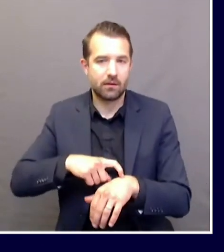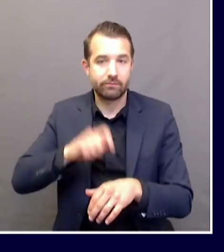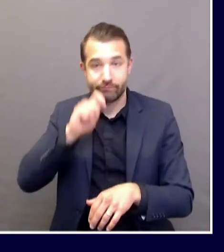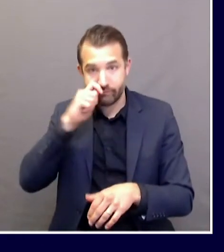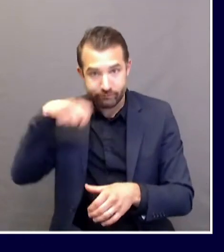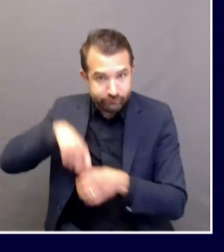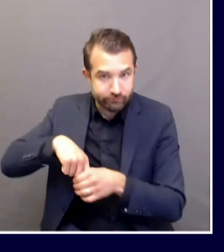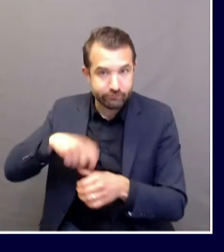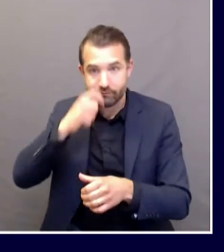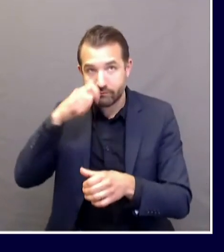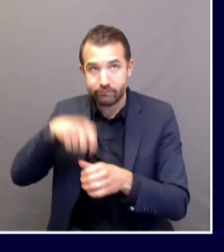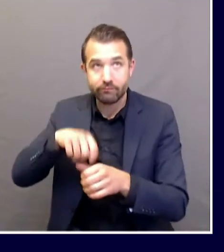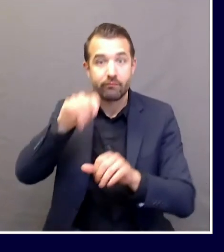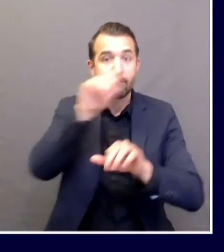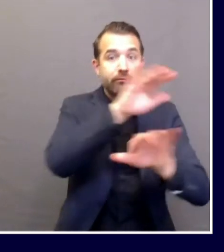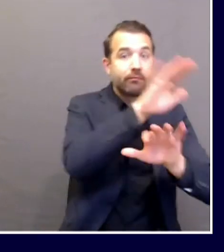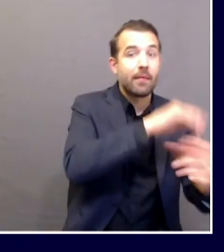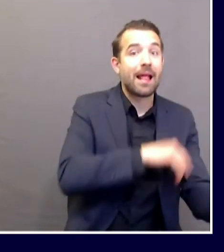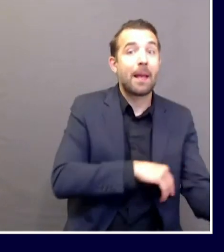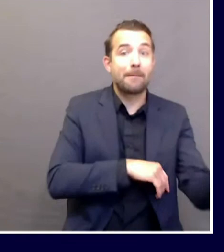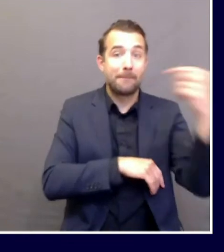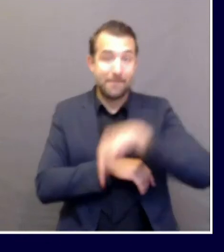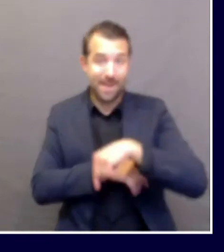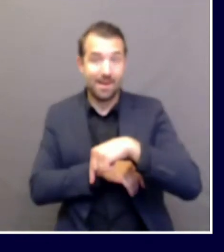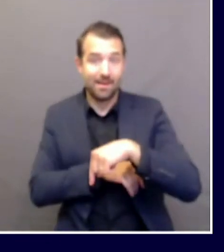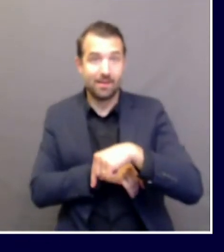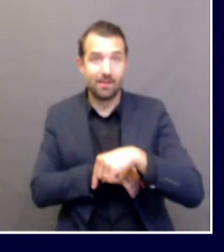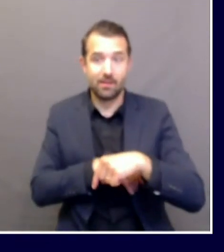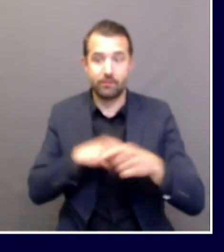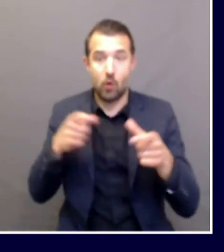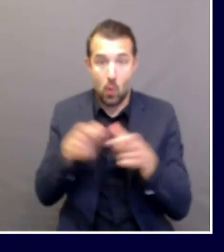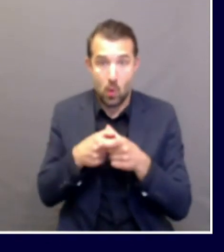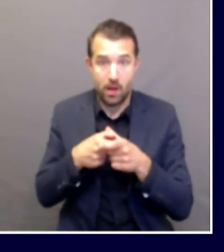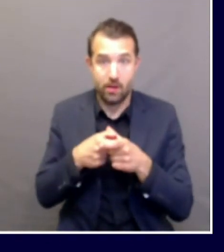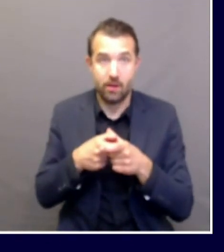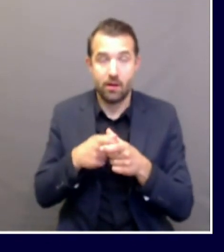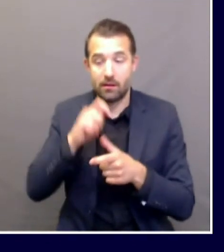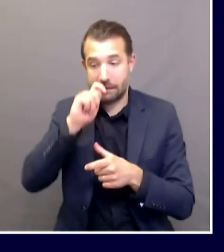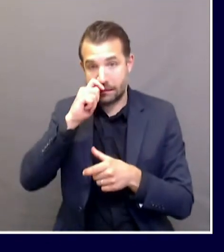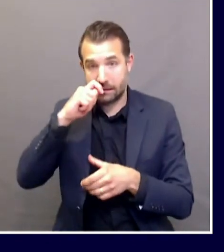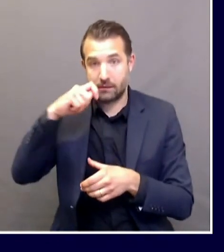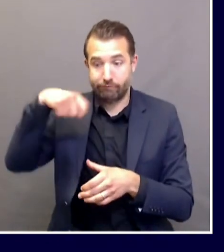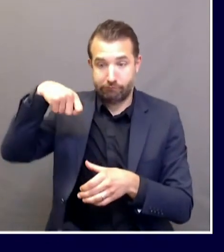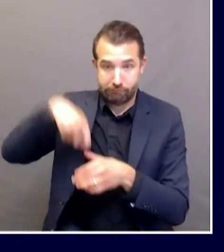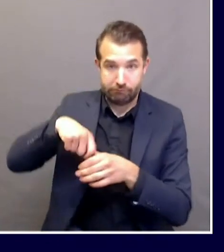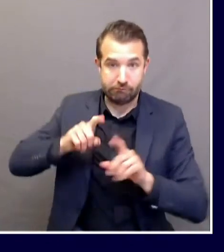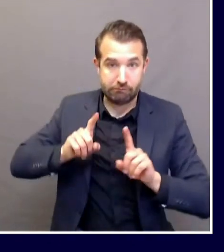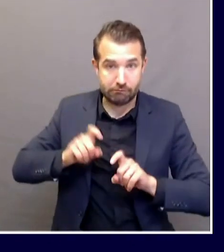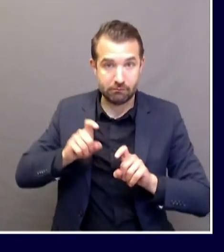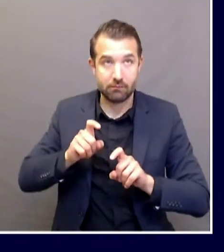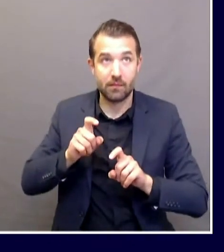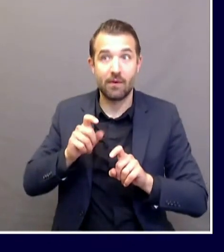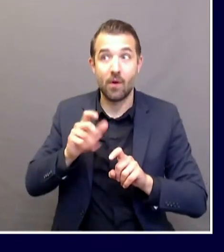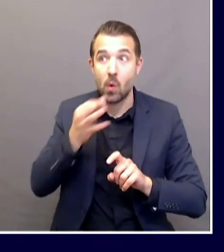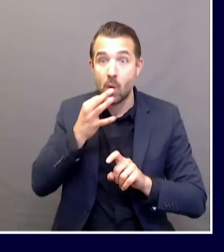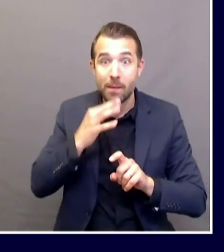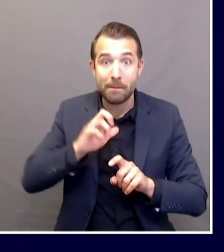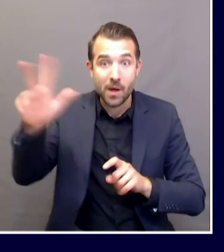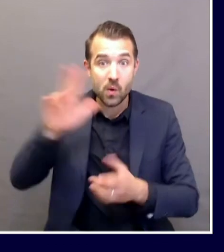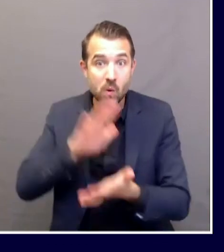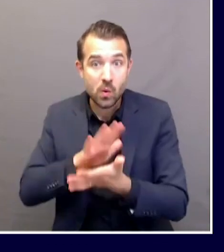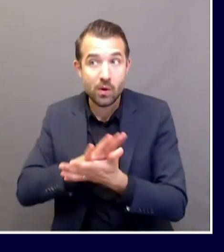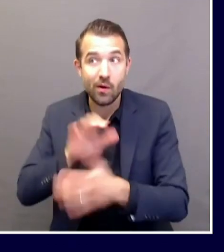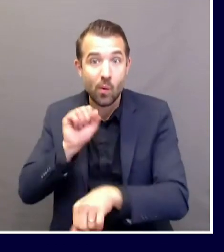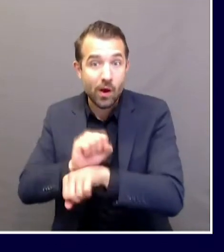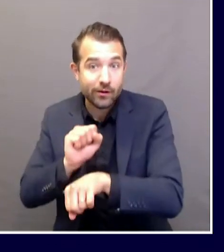before you go back to the office or before you go back to the kids go back to school. It's a great test. It works really well once, but it